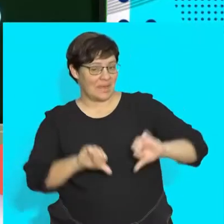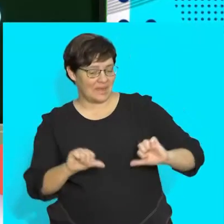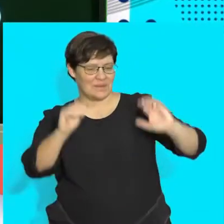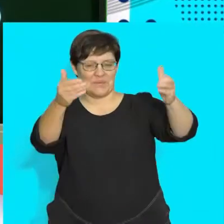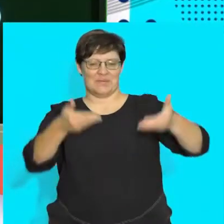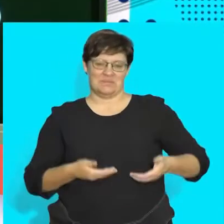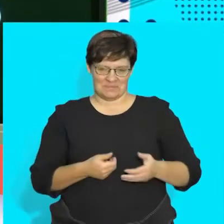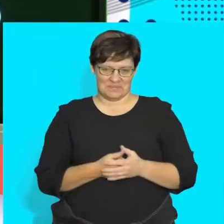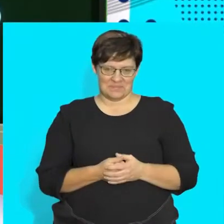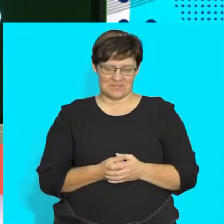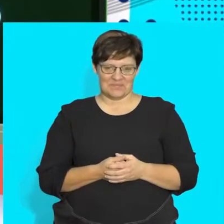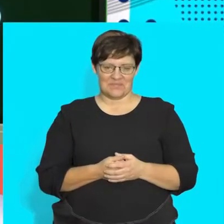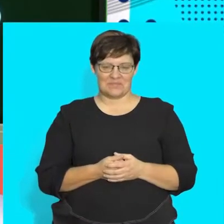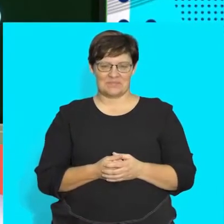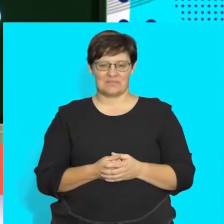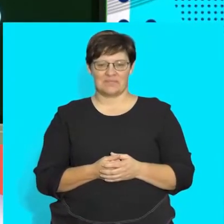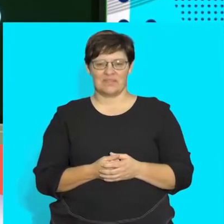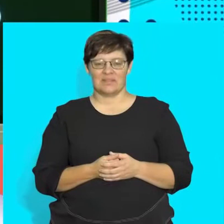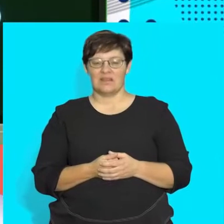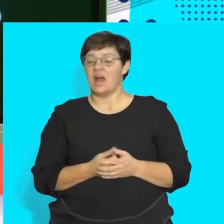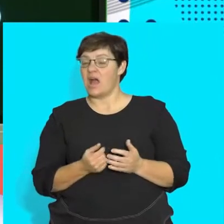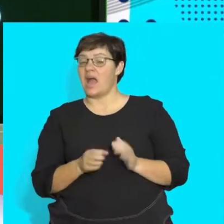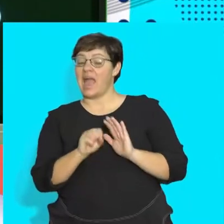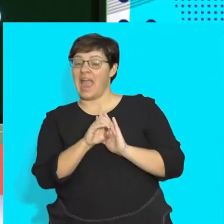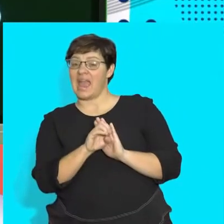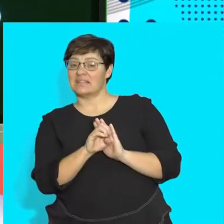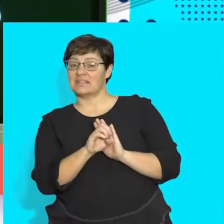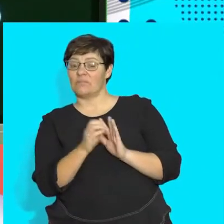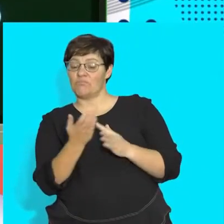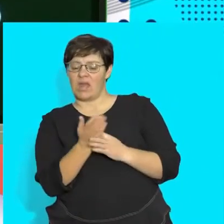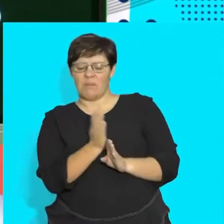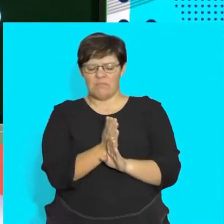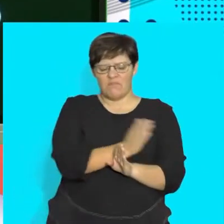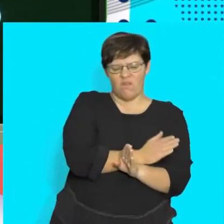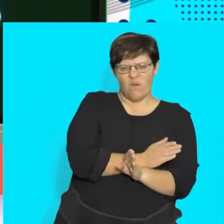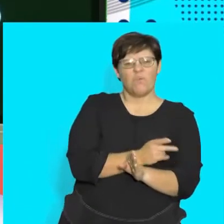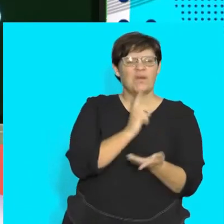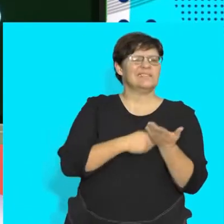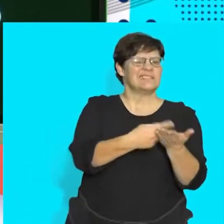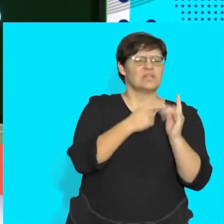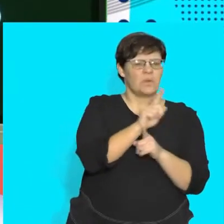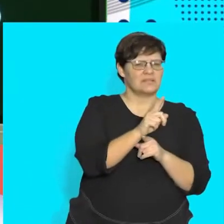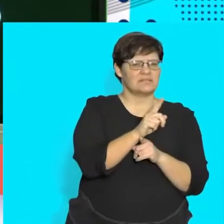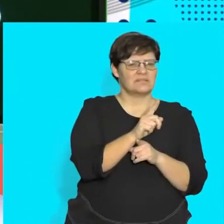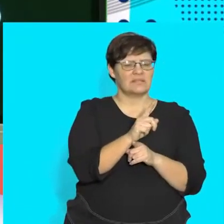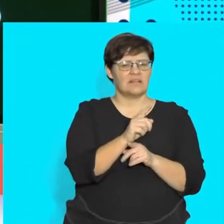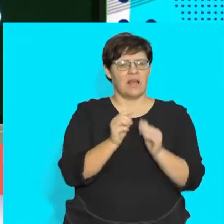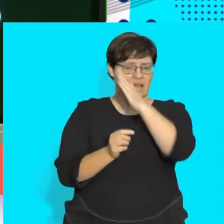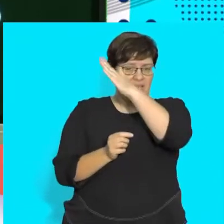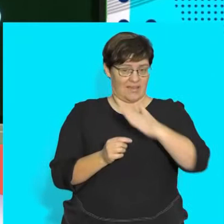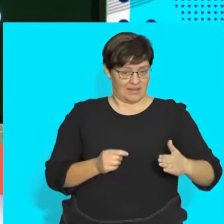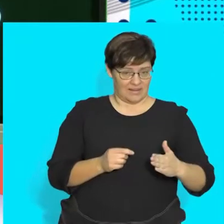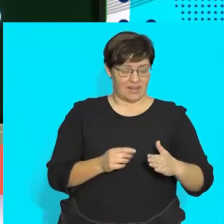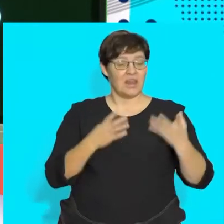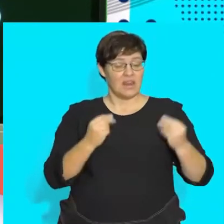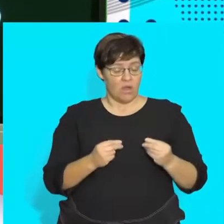Welcome back from the ad break. Before the ad break, we spoke about lines, but what we're going to do is now